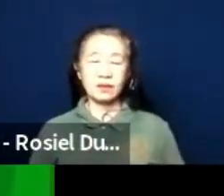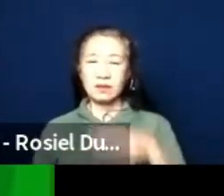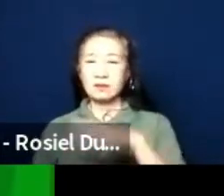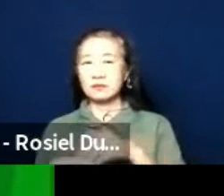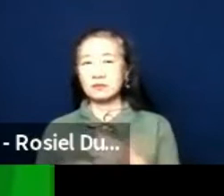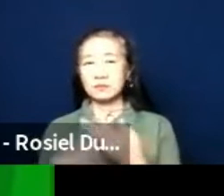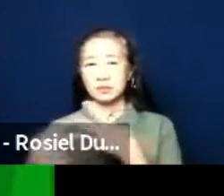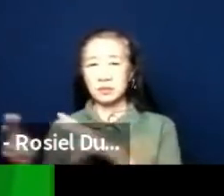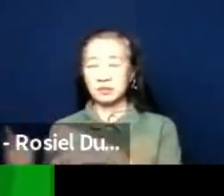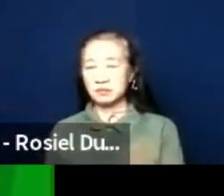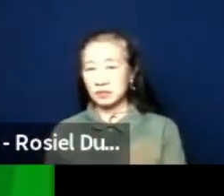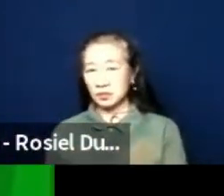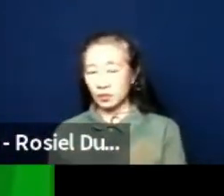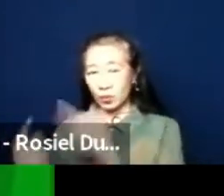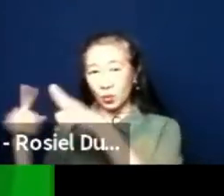sja.org.uk/donate.